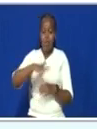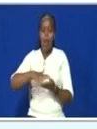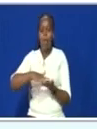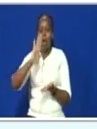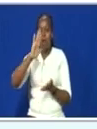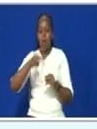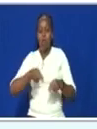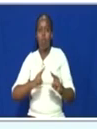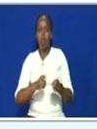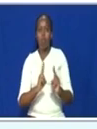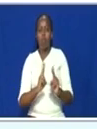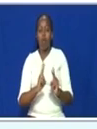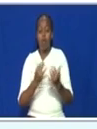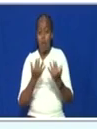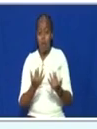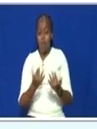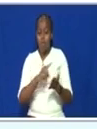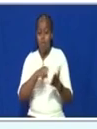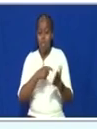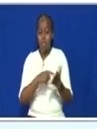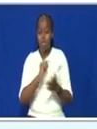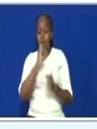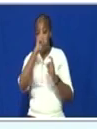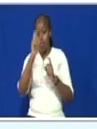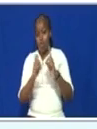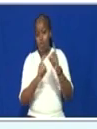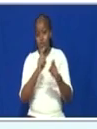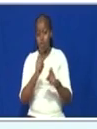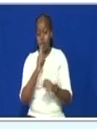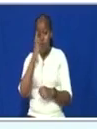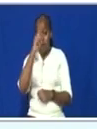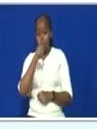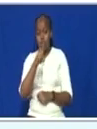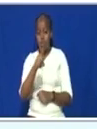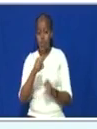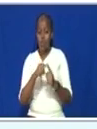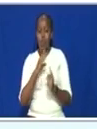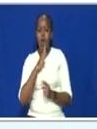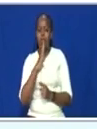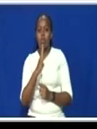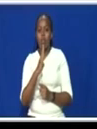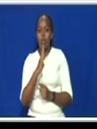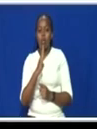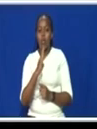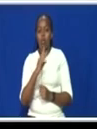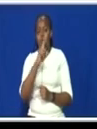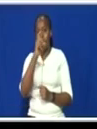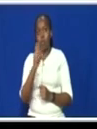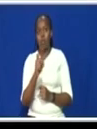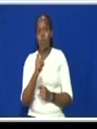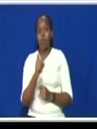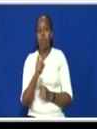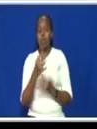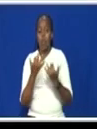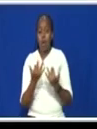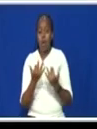normal. So this question, for you to be able to answer that question, dear student, it is